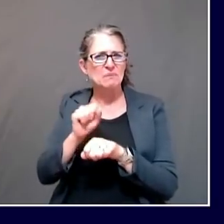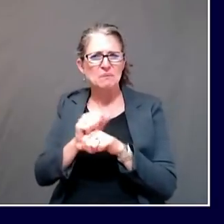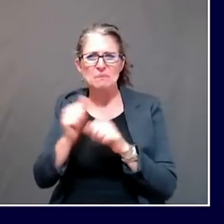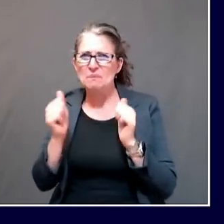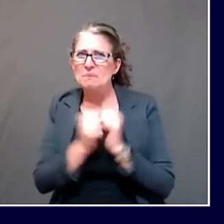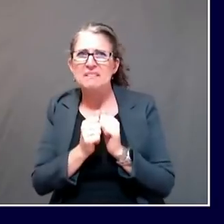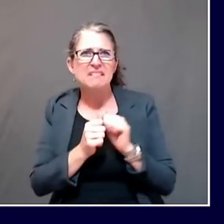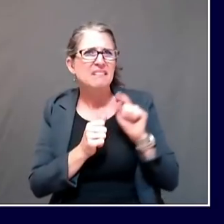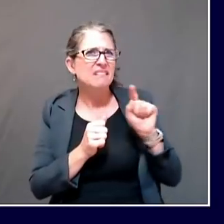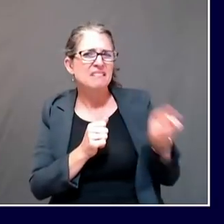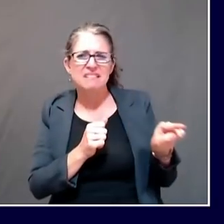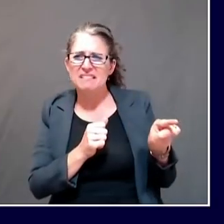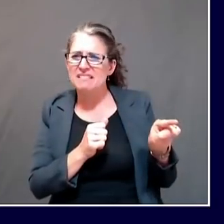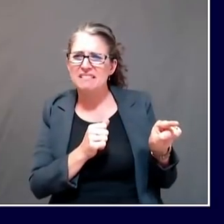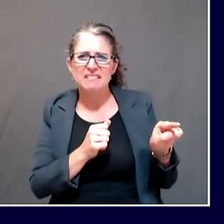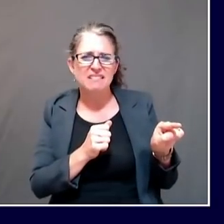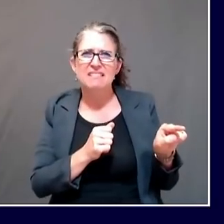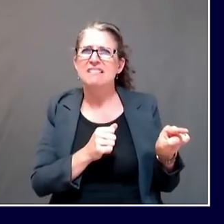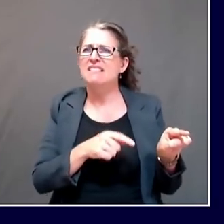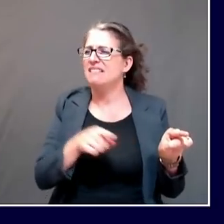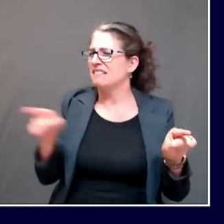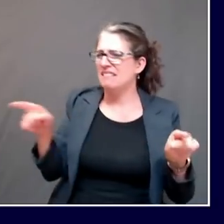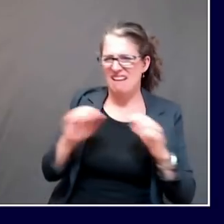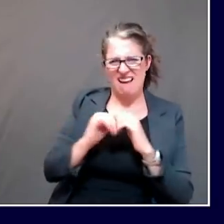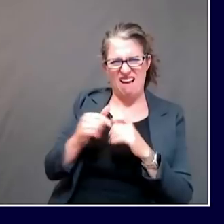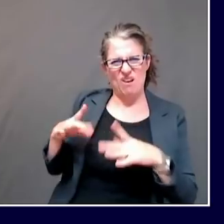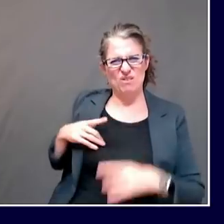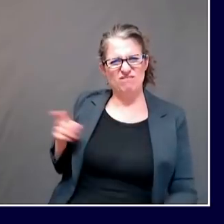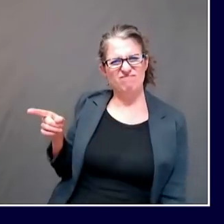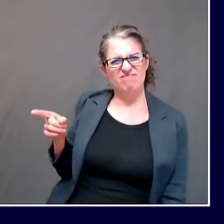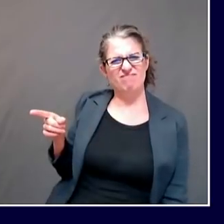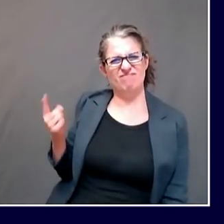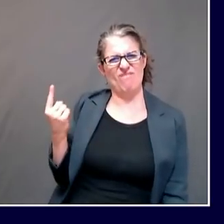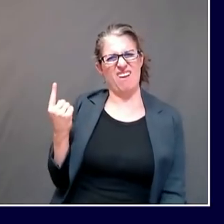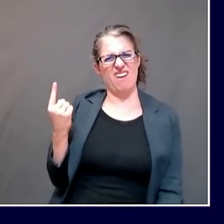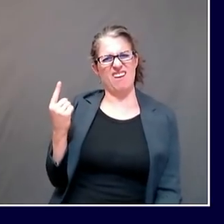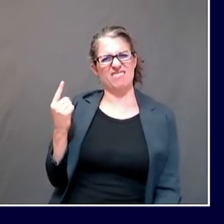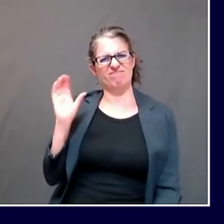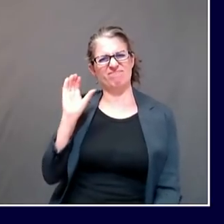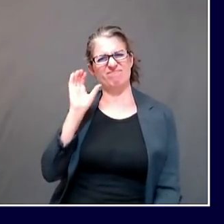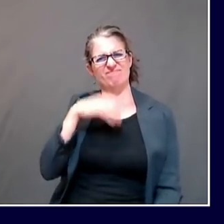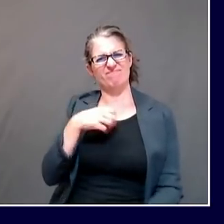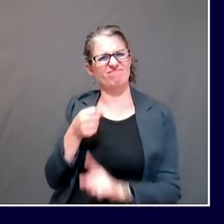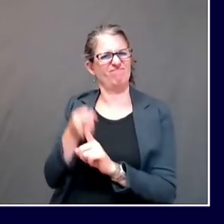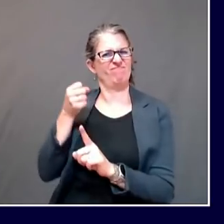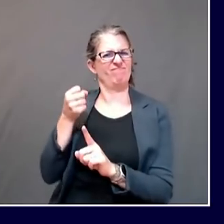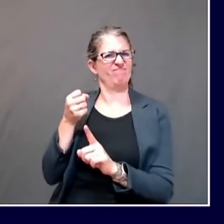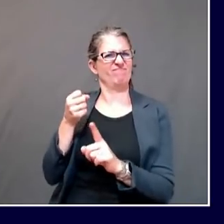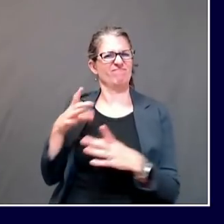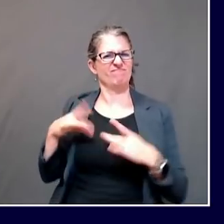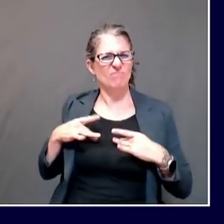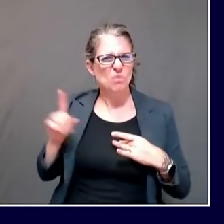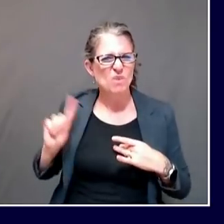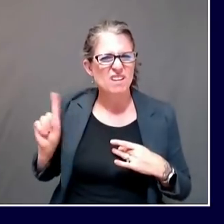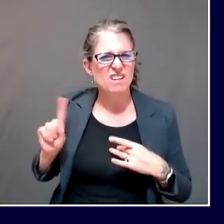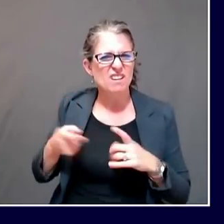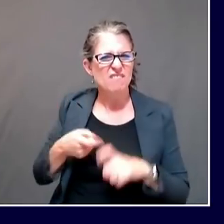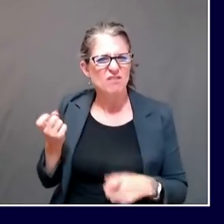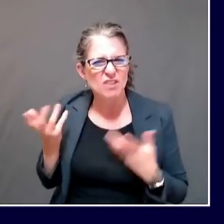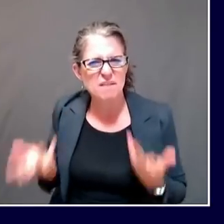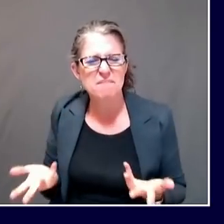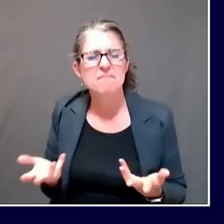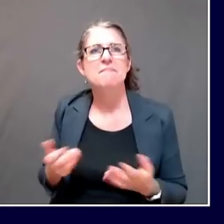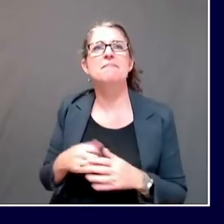investigation proceeds, and given that this is a worksite investigation, this is a common question that we often encounter, whether an individual